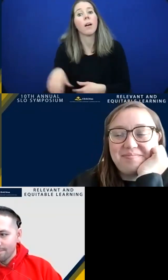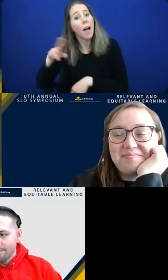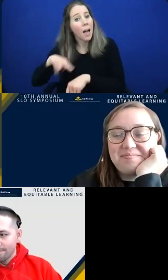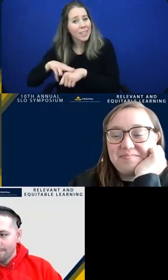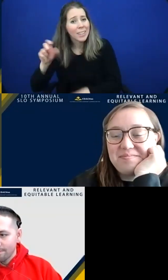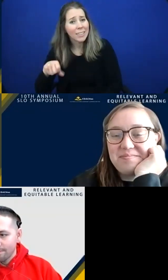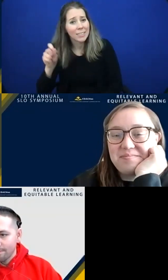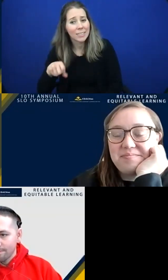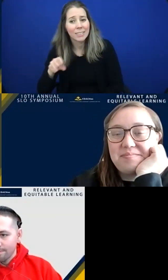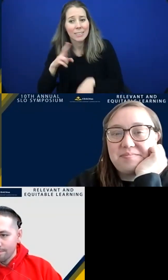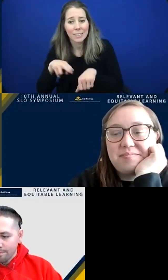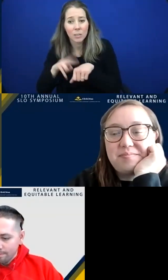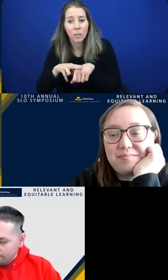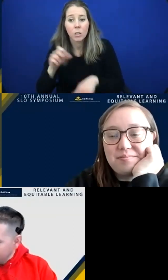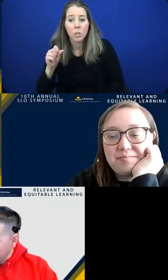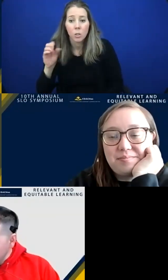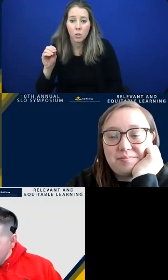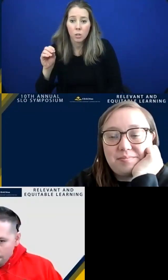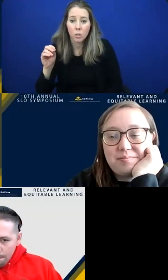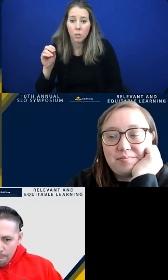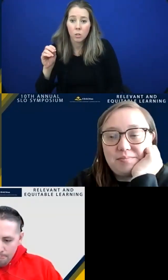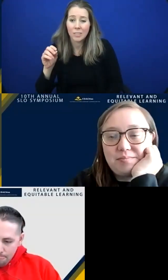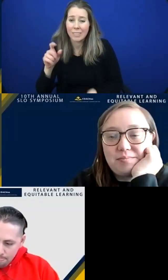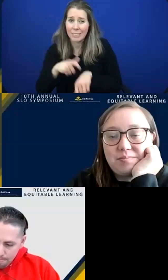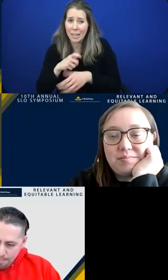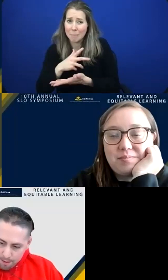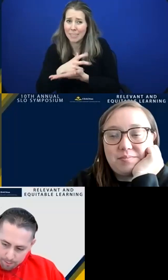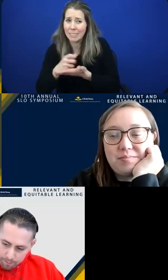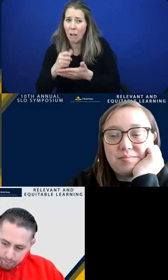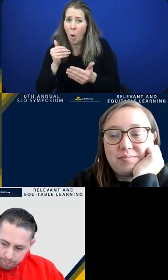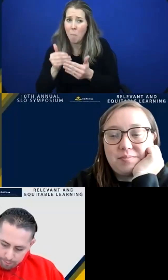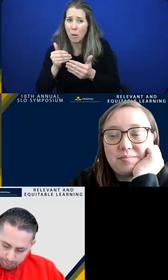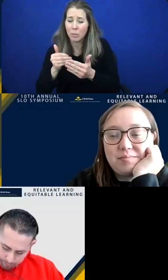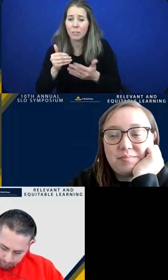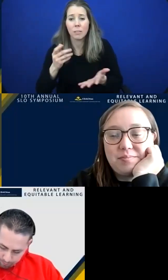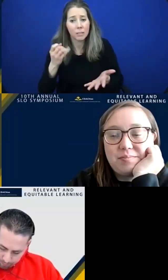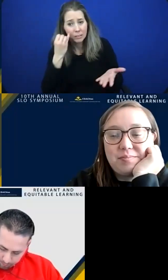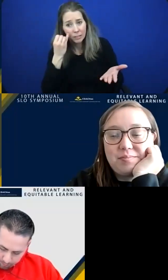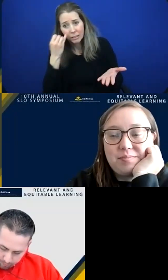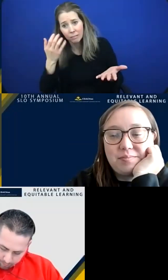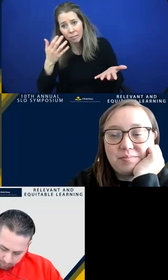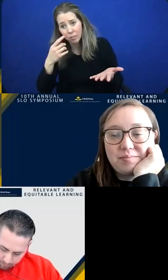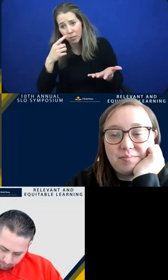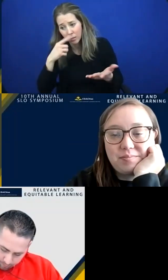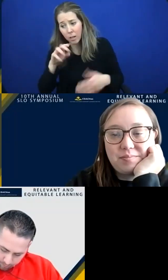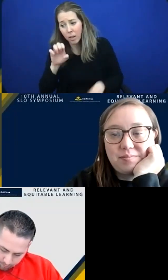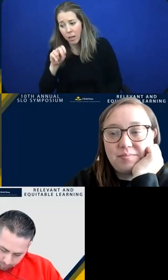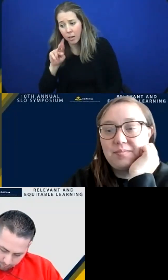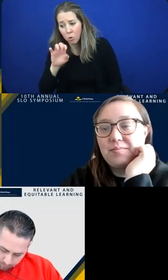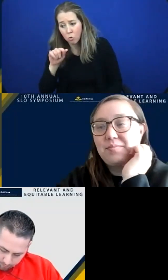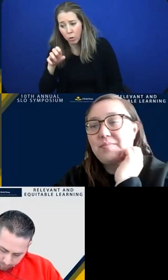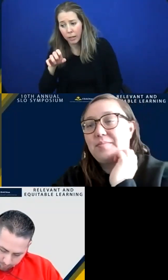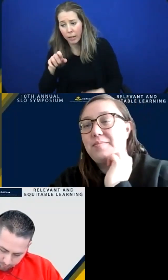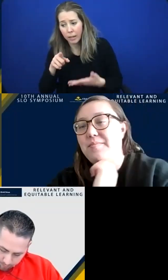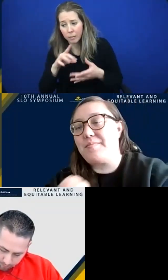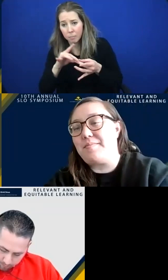Absolutely. So we are almost out of time. If I could, as Enrique is pointing out, ask you for